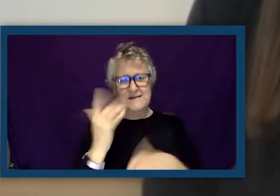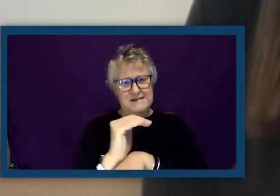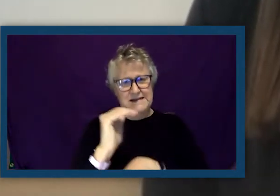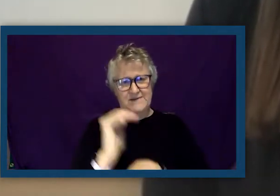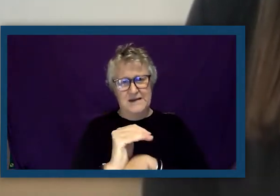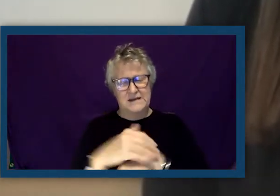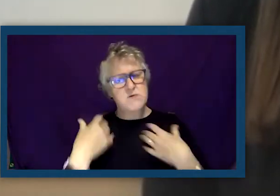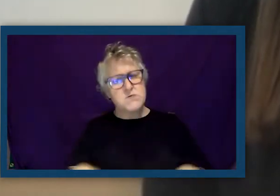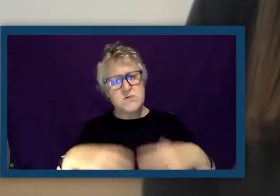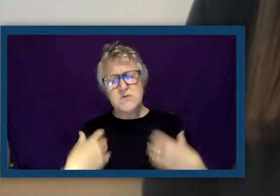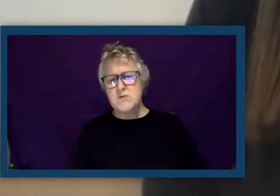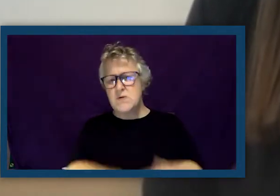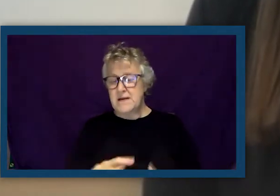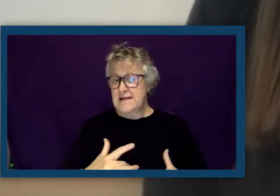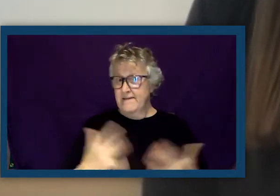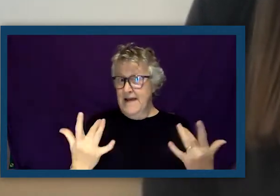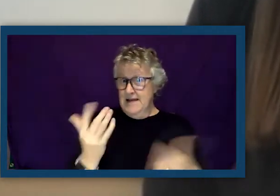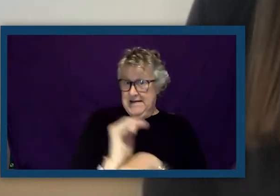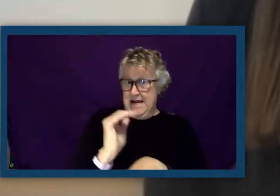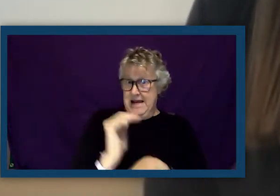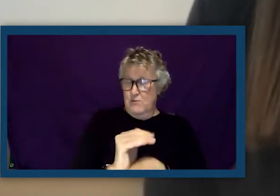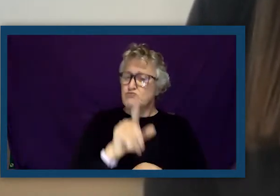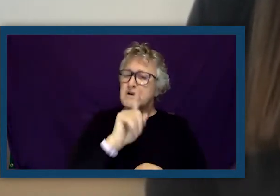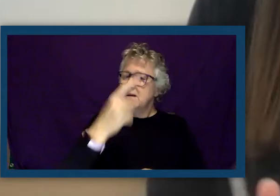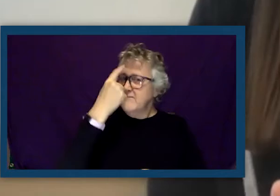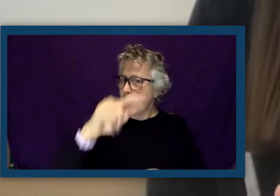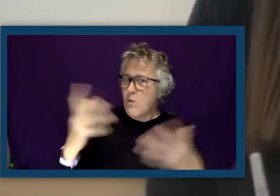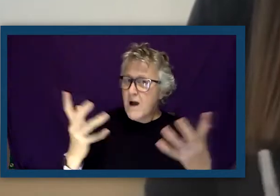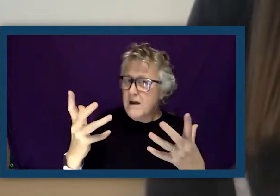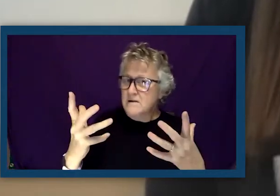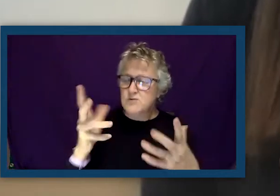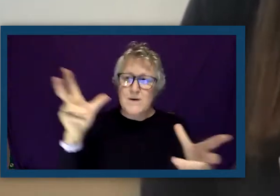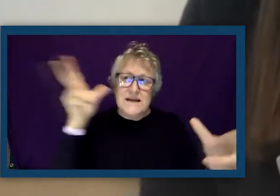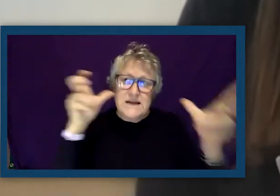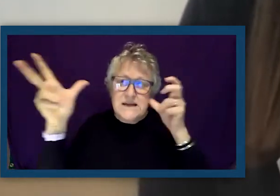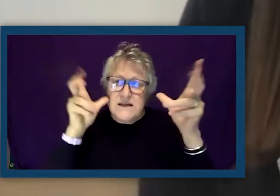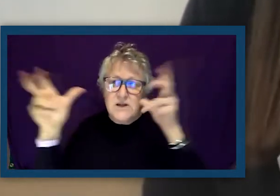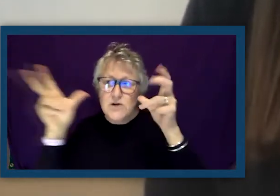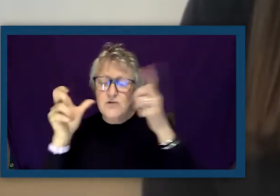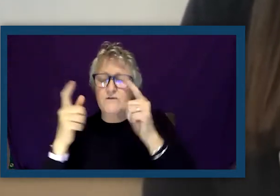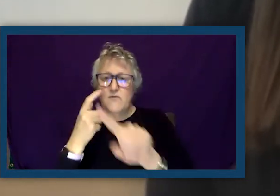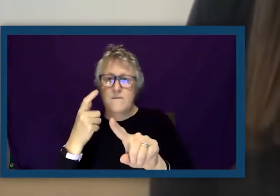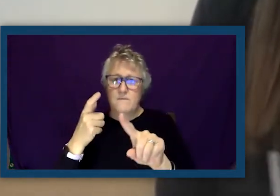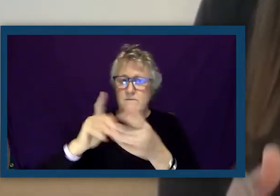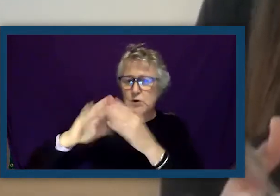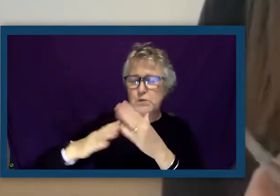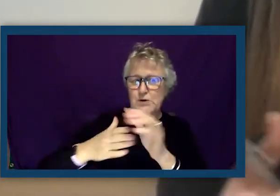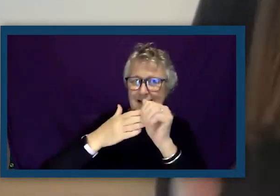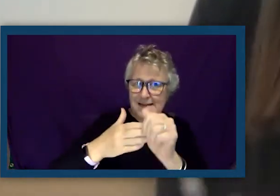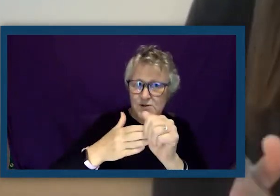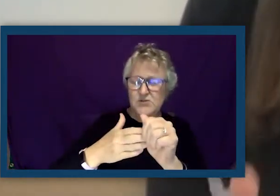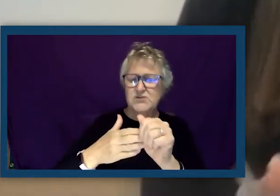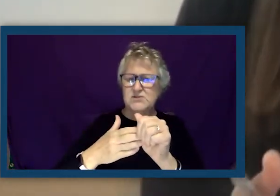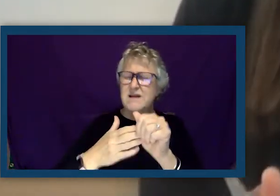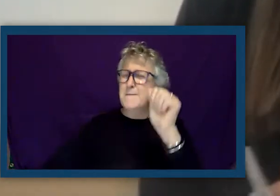together this event tonight with the intention in mind of hearing from leading community organizers, mainly in our hard